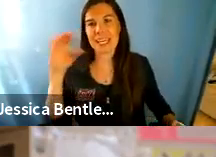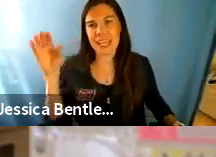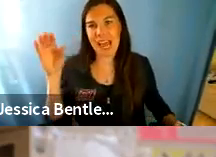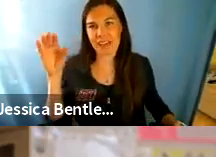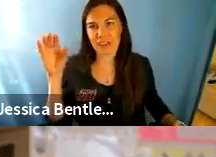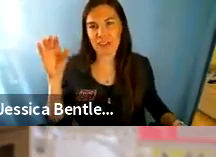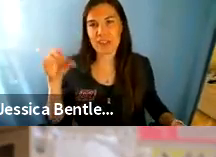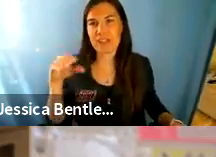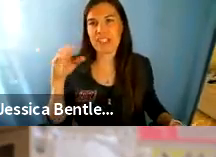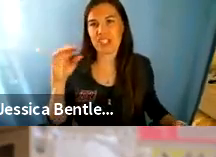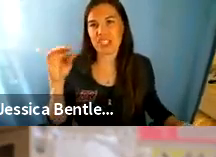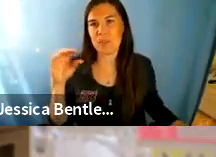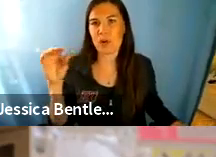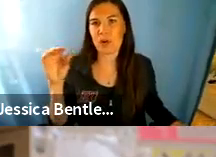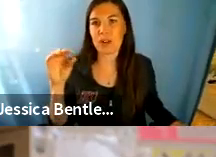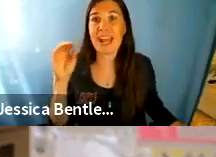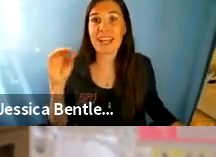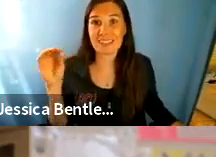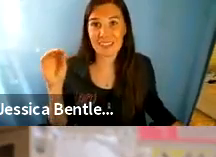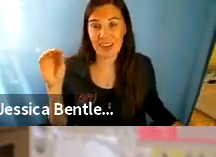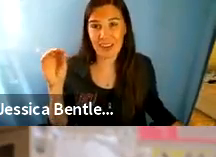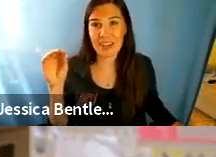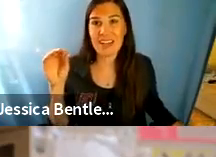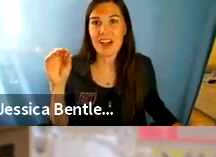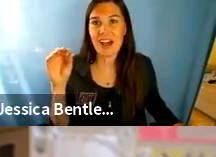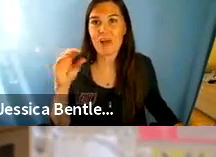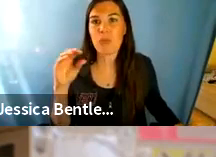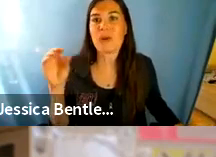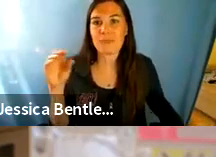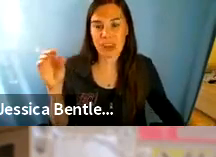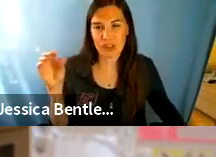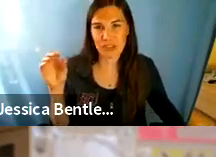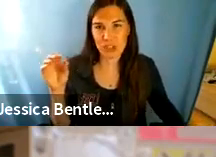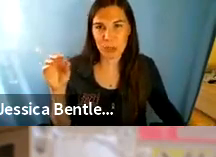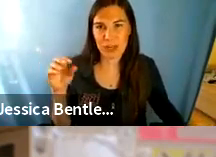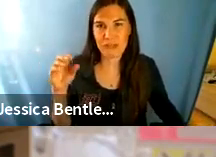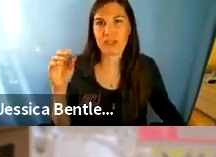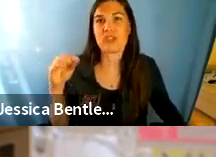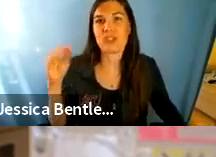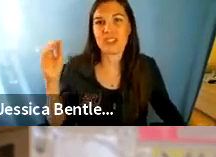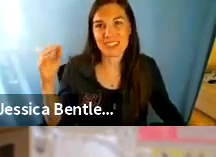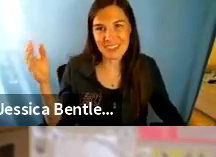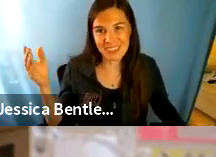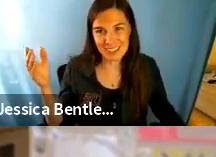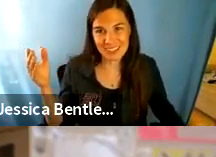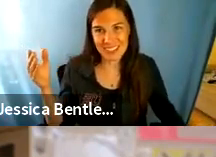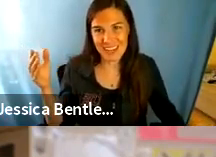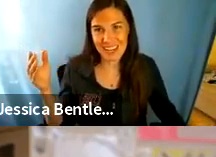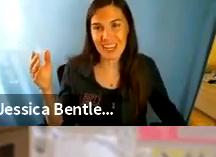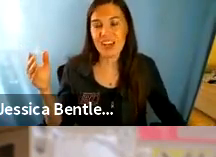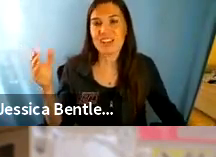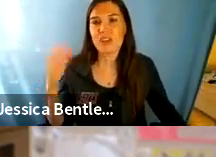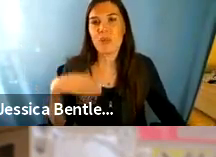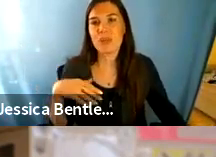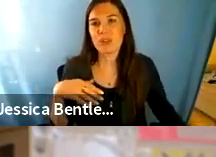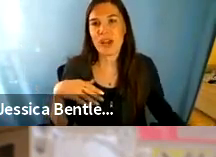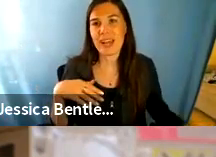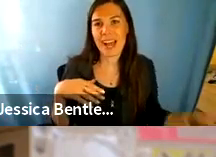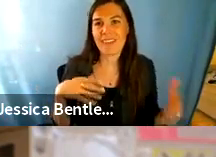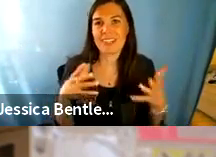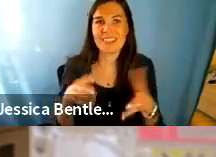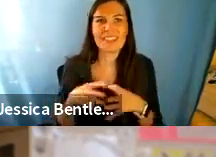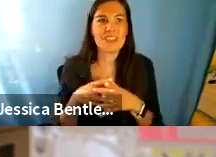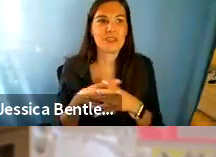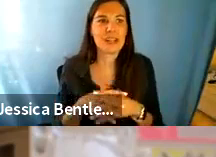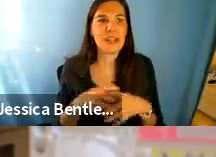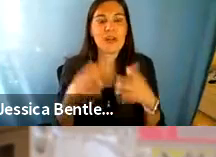then in the afternoon, she did more of a hands-on, what is medical interpreting for juniors and seniors to take. So we try to